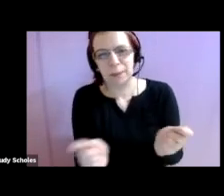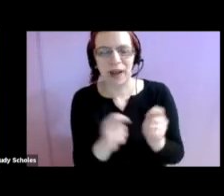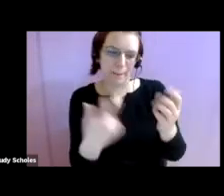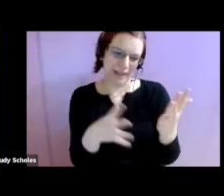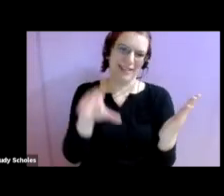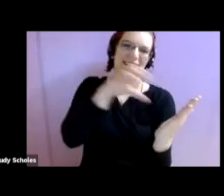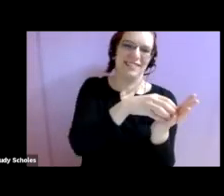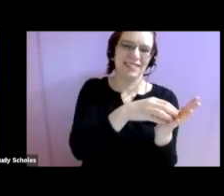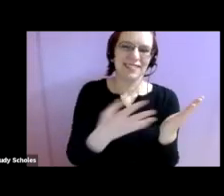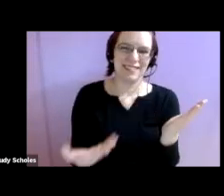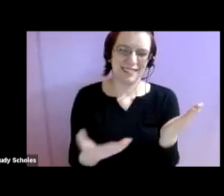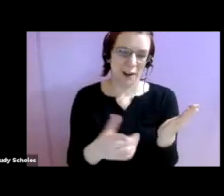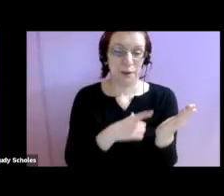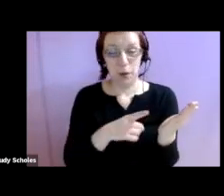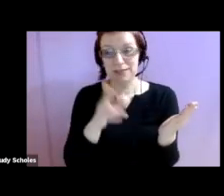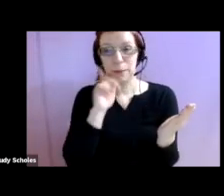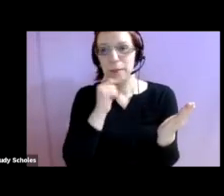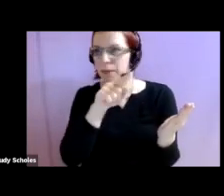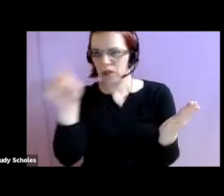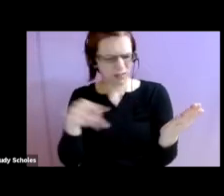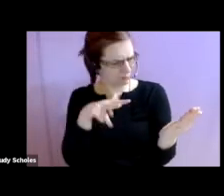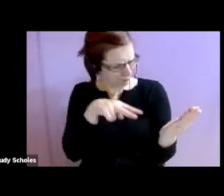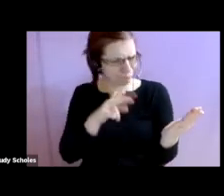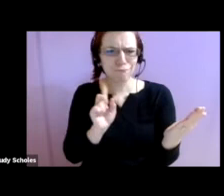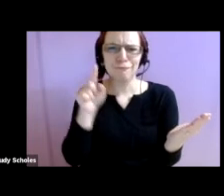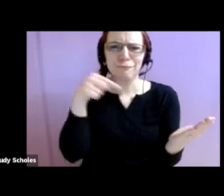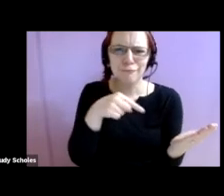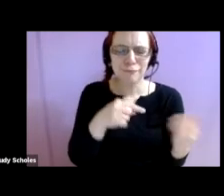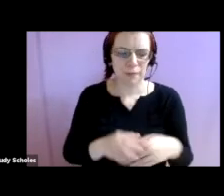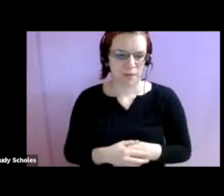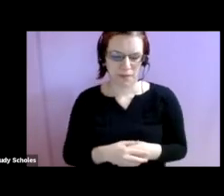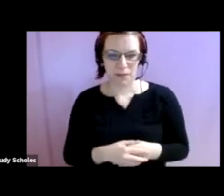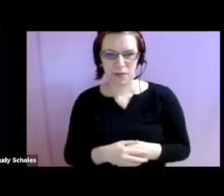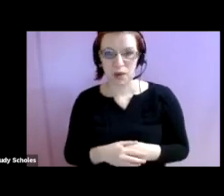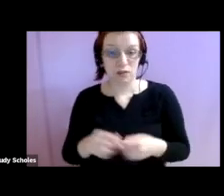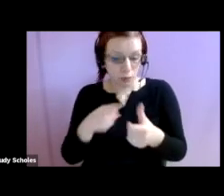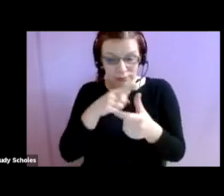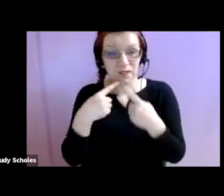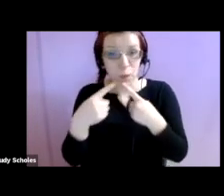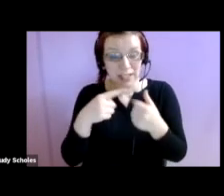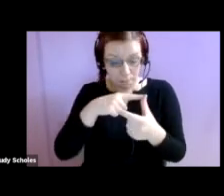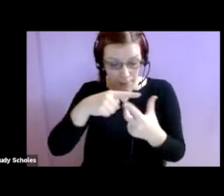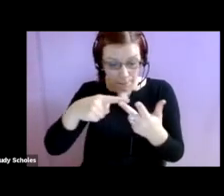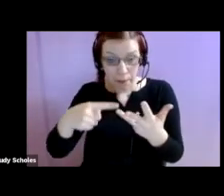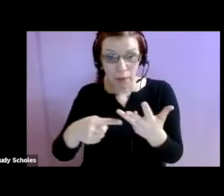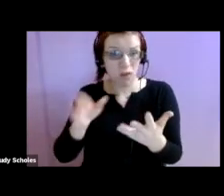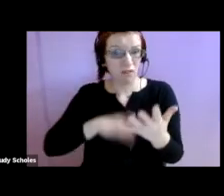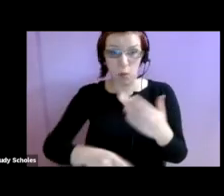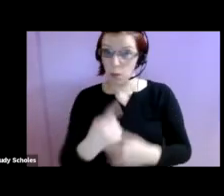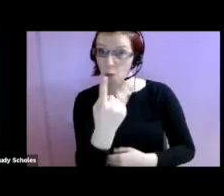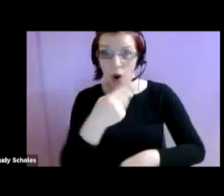be interested. And all of that we got from that gravitational wave detection.